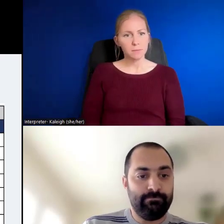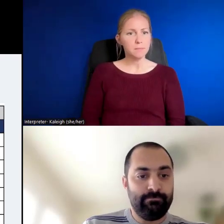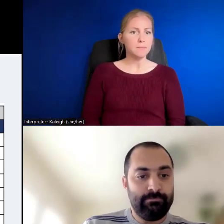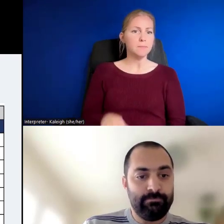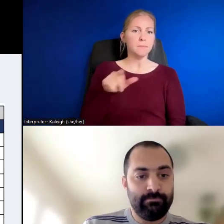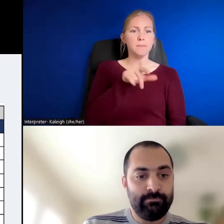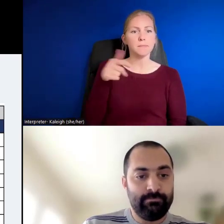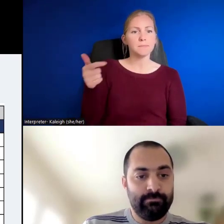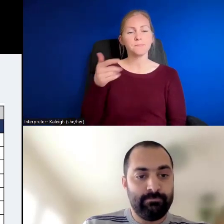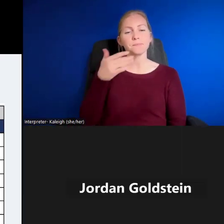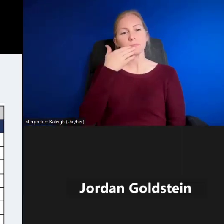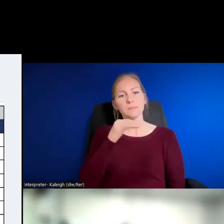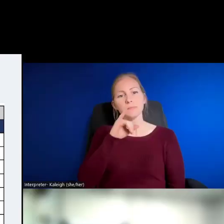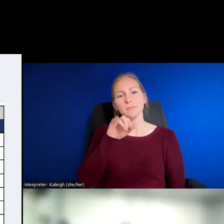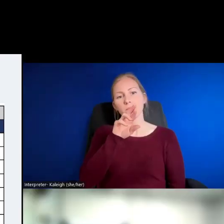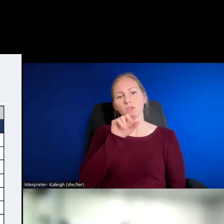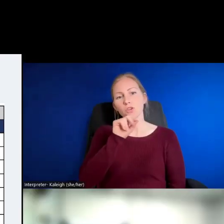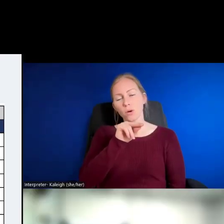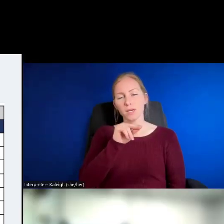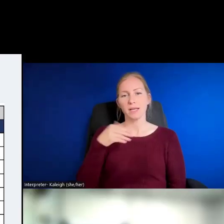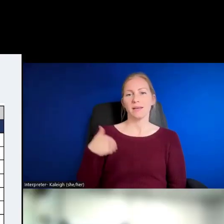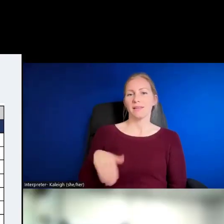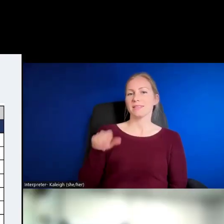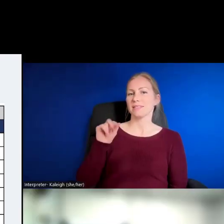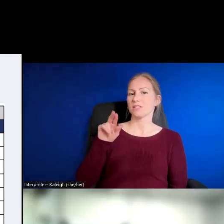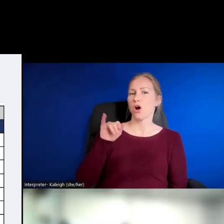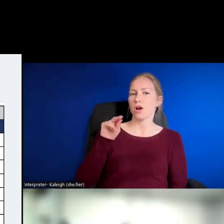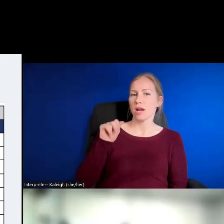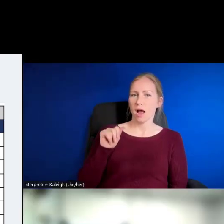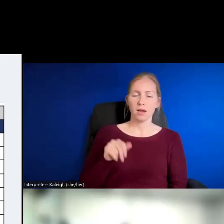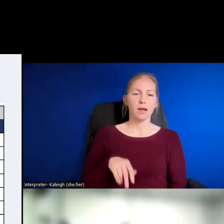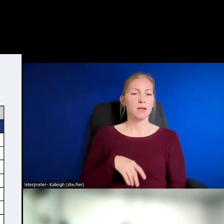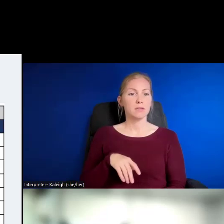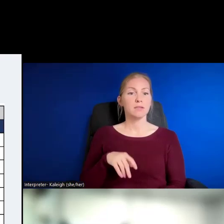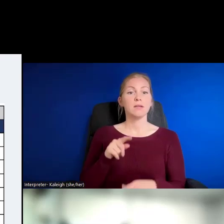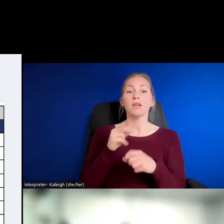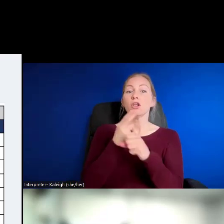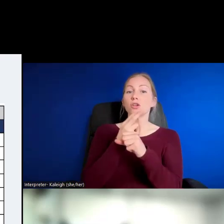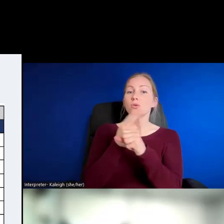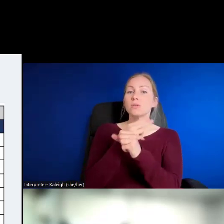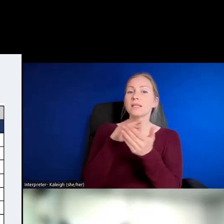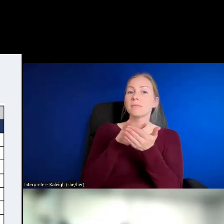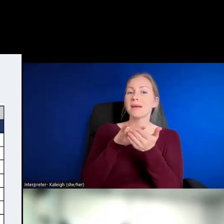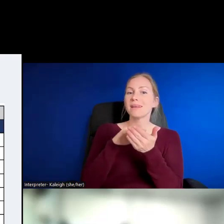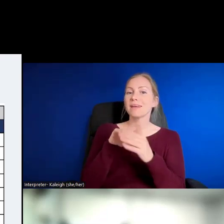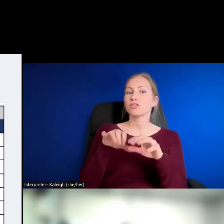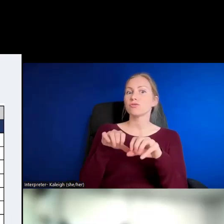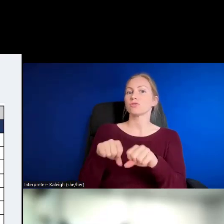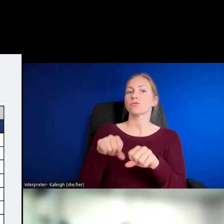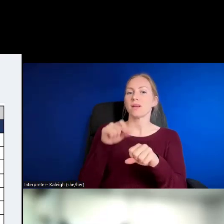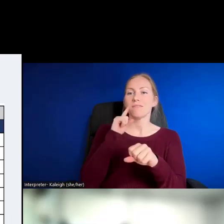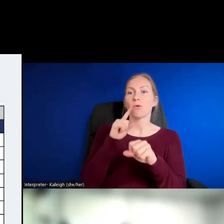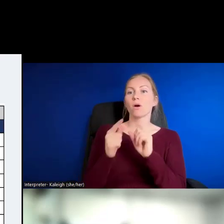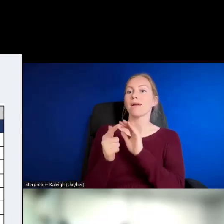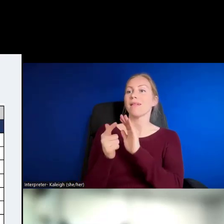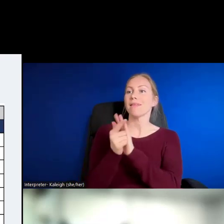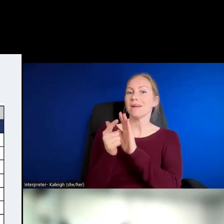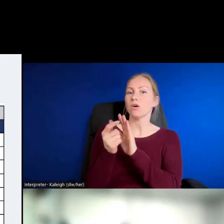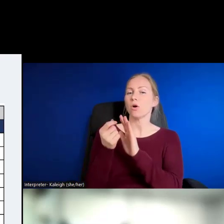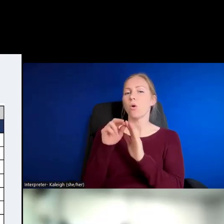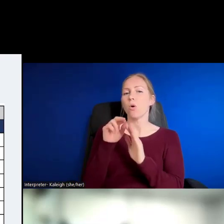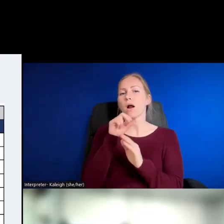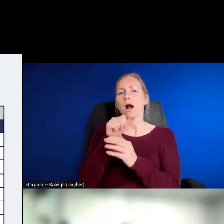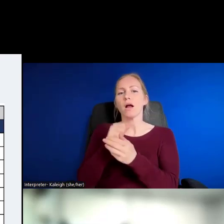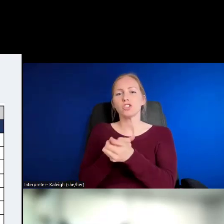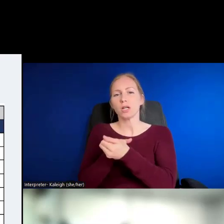Thank you, Jordan. This is Ariana. The use of medication restraint in illegal or otherwise unjustified